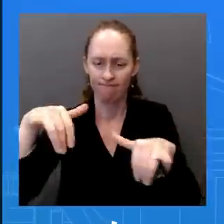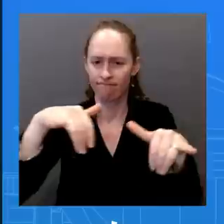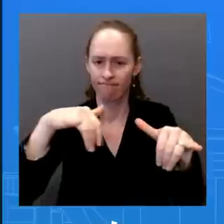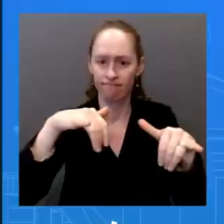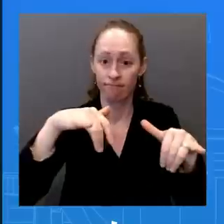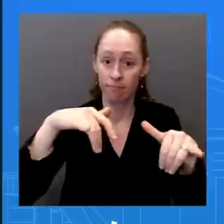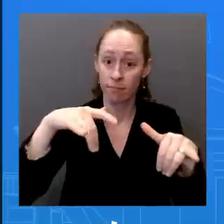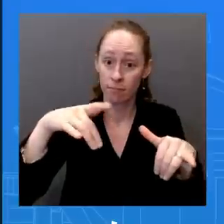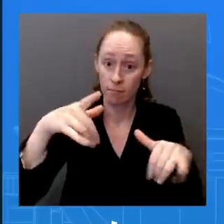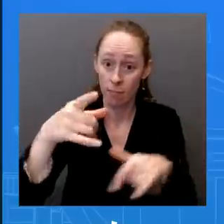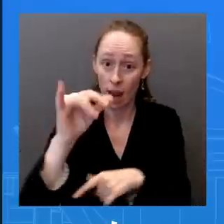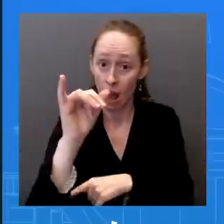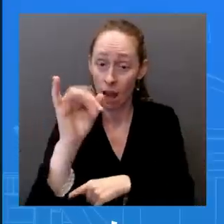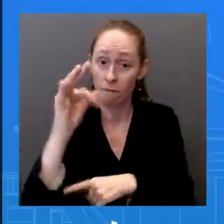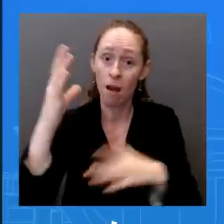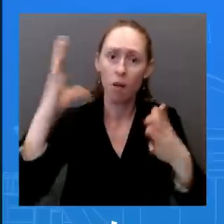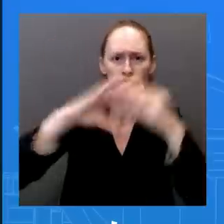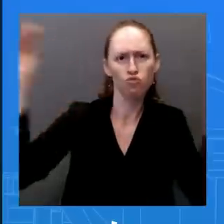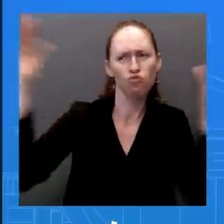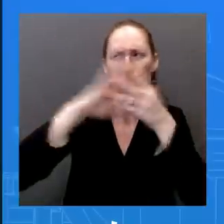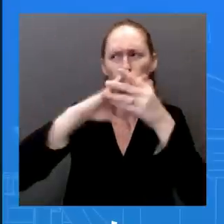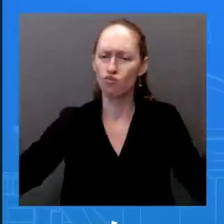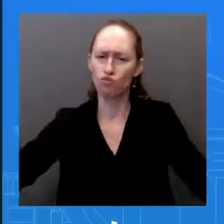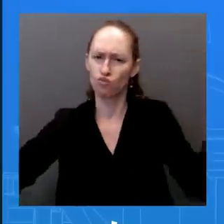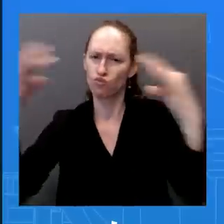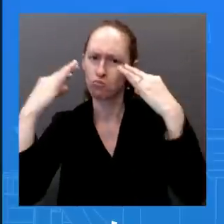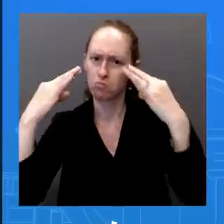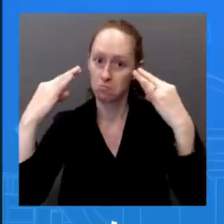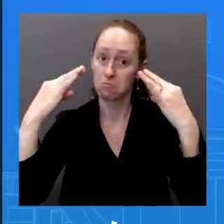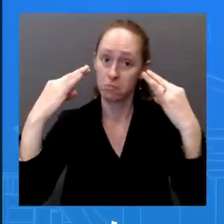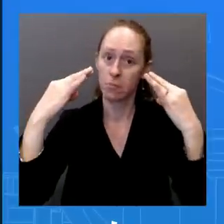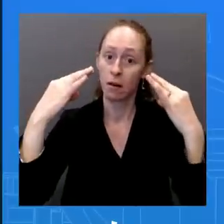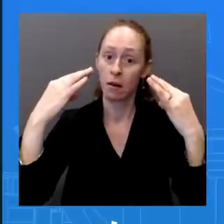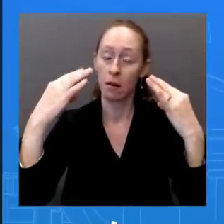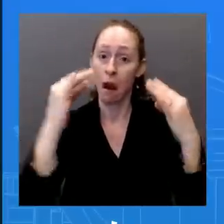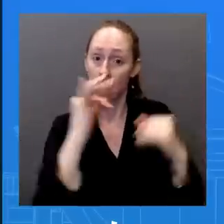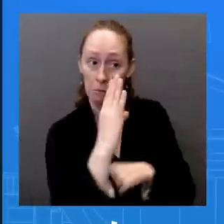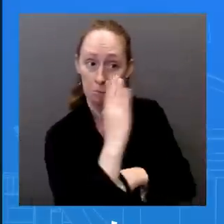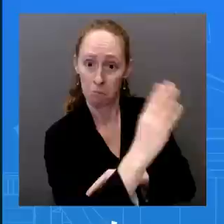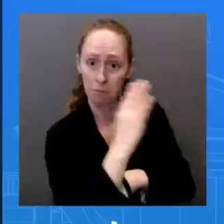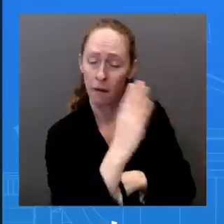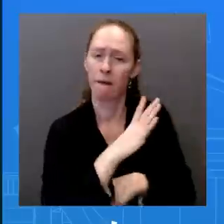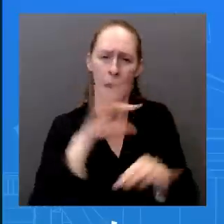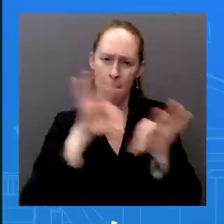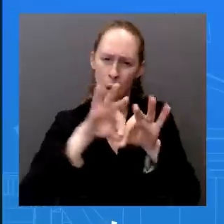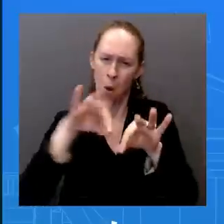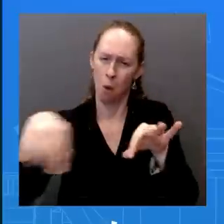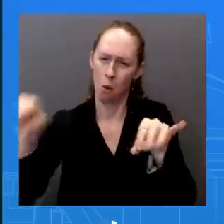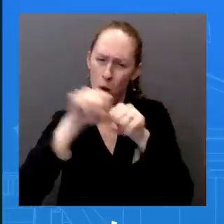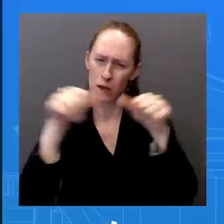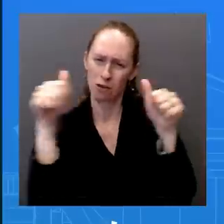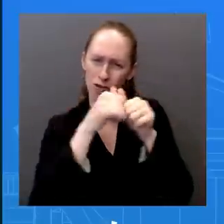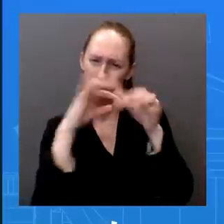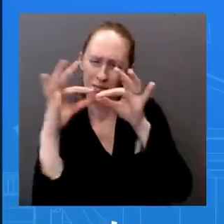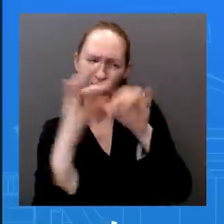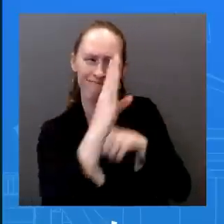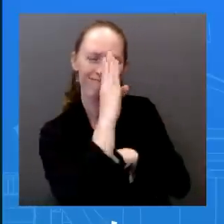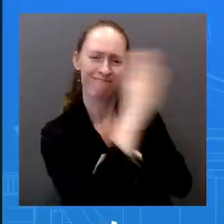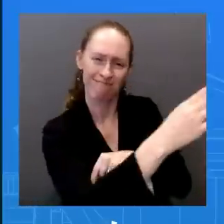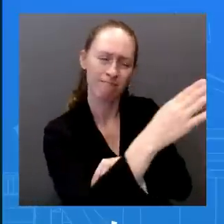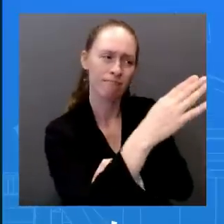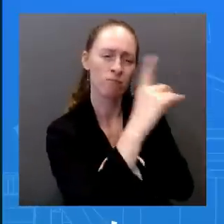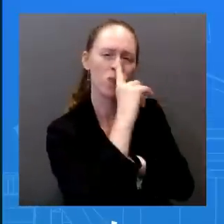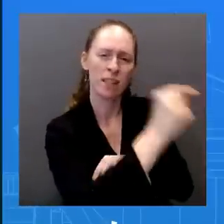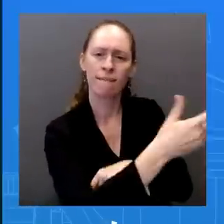the most vital thing I think we can collectively do to produce peace in that region. Yes. Just one on food security. Can you talk about what President Biden's